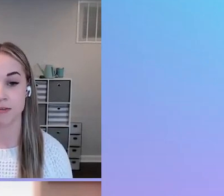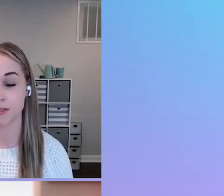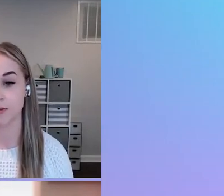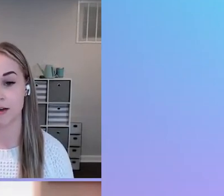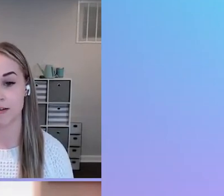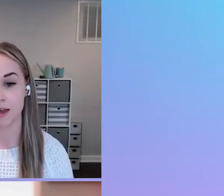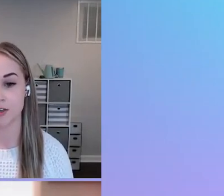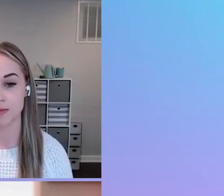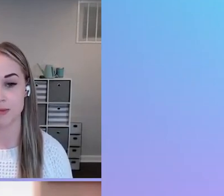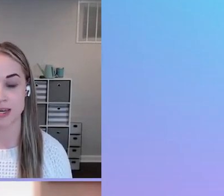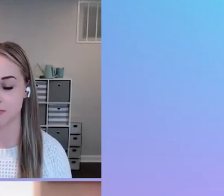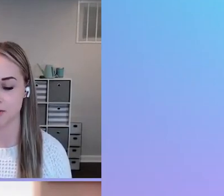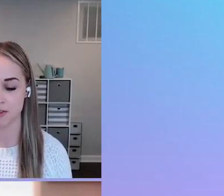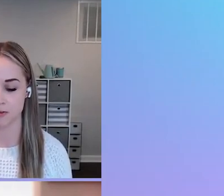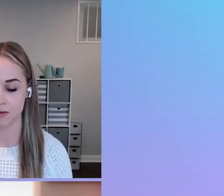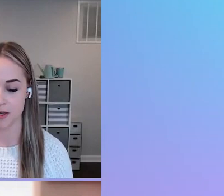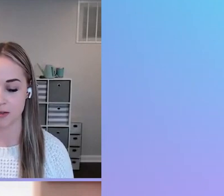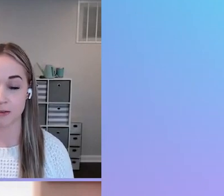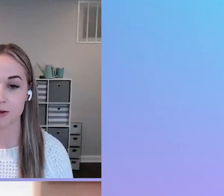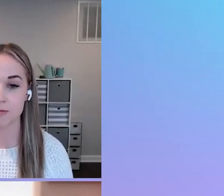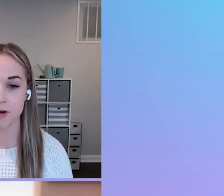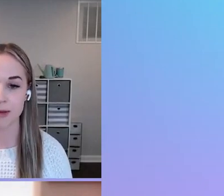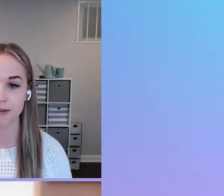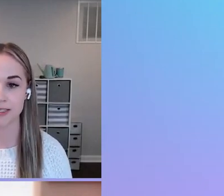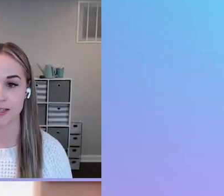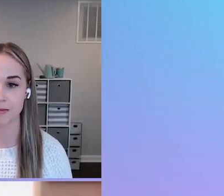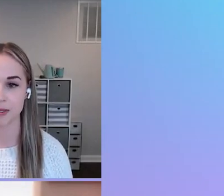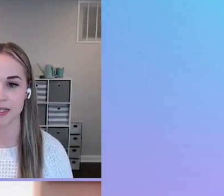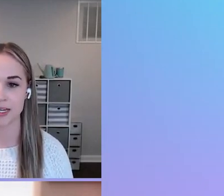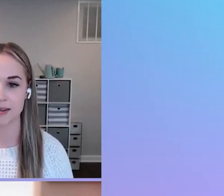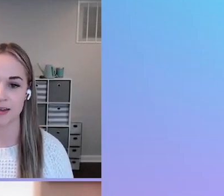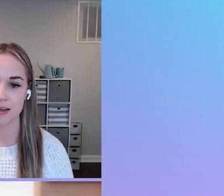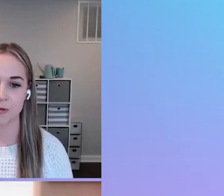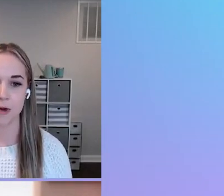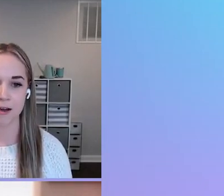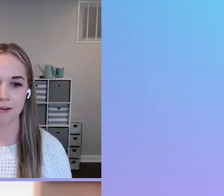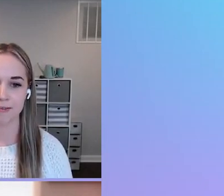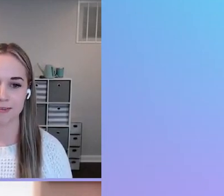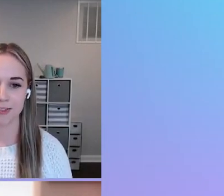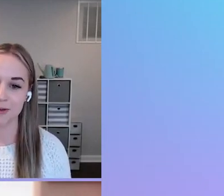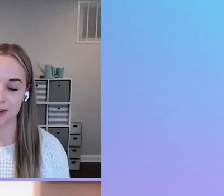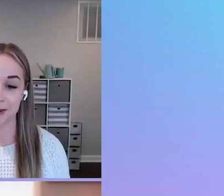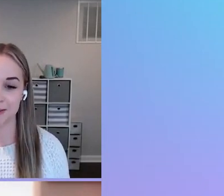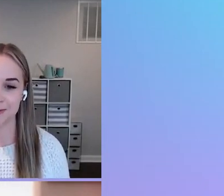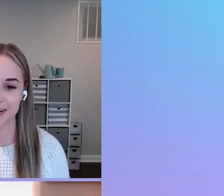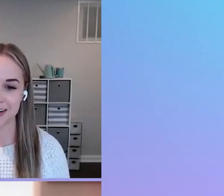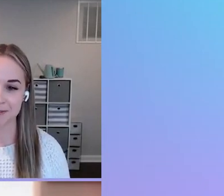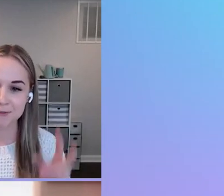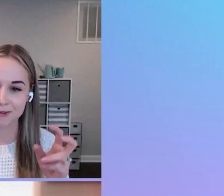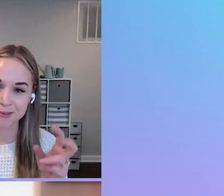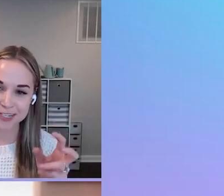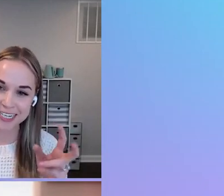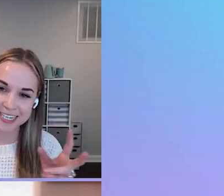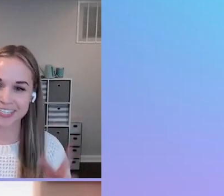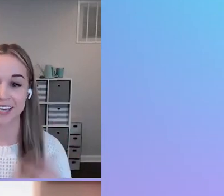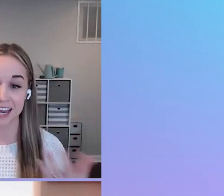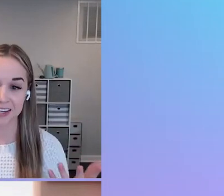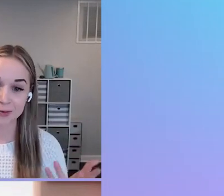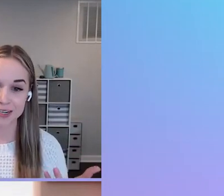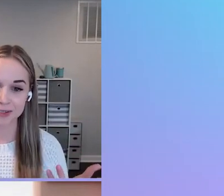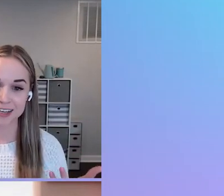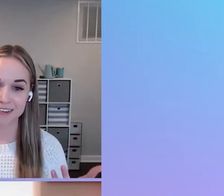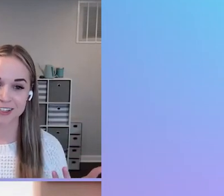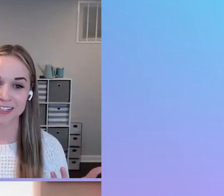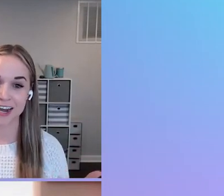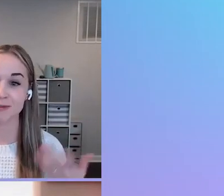career growth as well. And just being able to learn more about accessibility while doing your other work for free, like